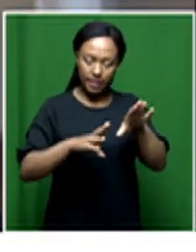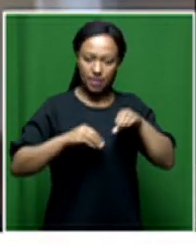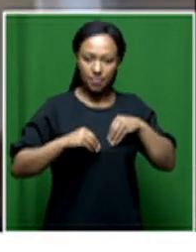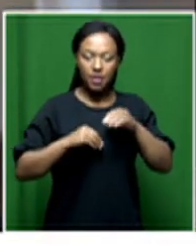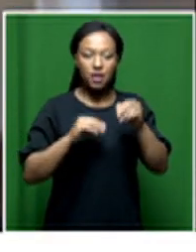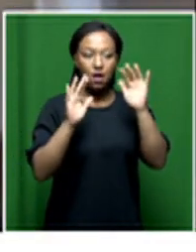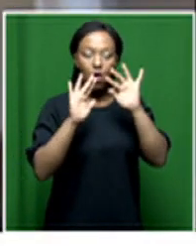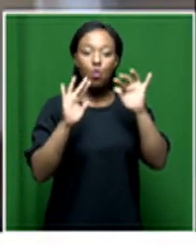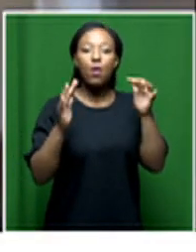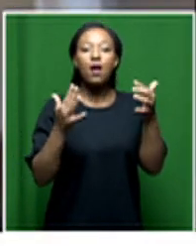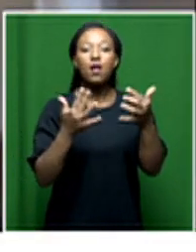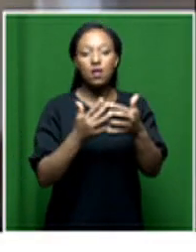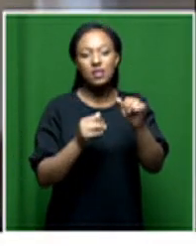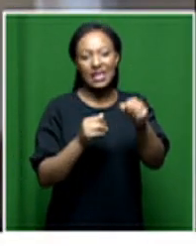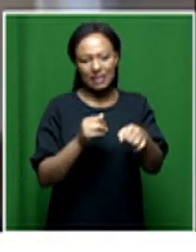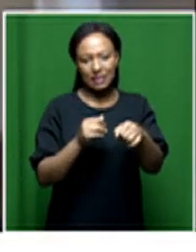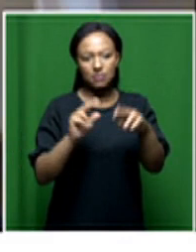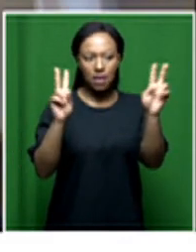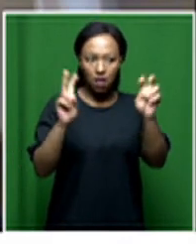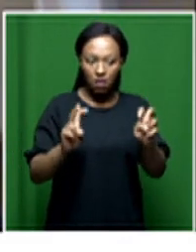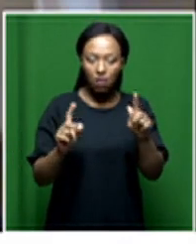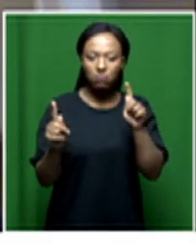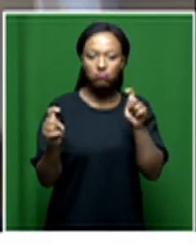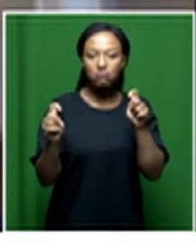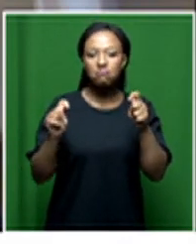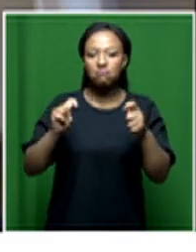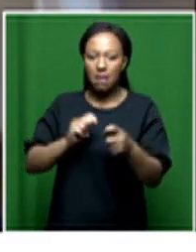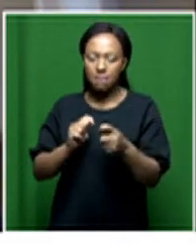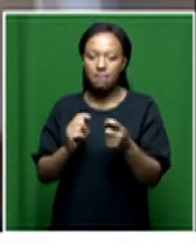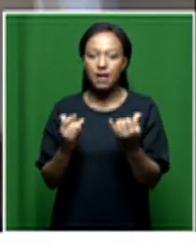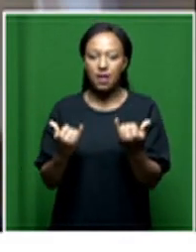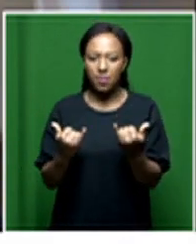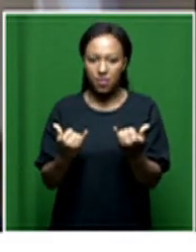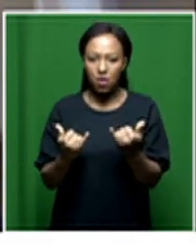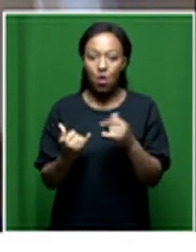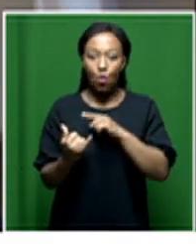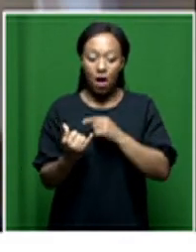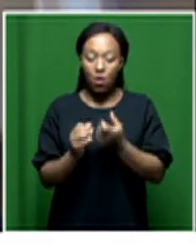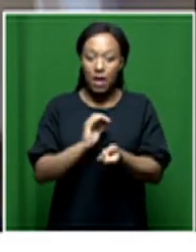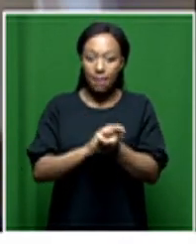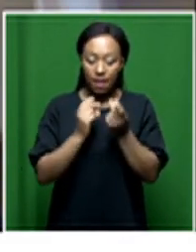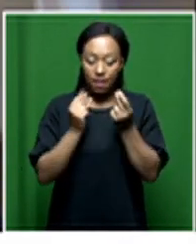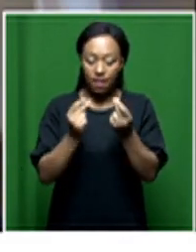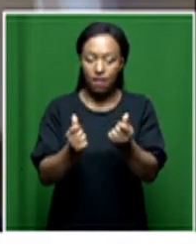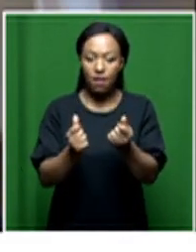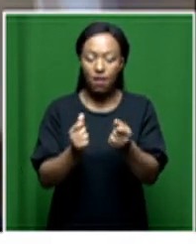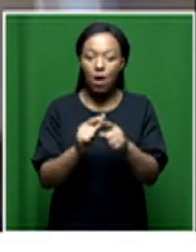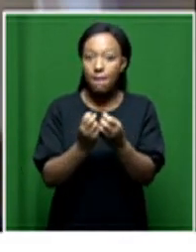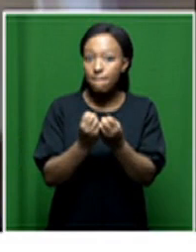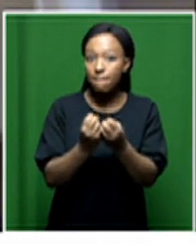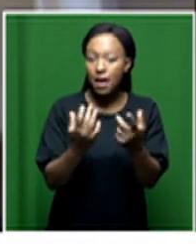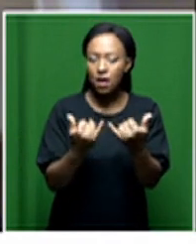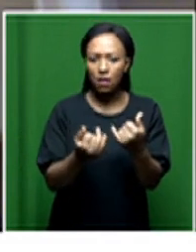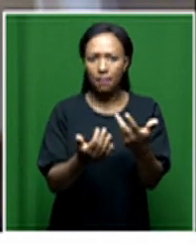is in an energy transition. And it's happening so rapidly that many of us are actually missing it, if